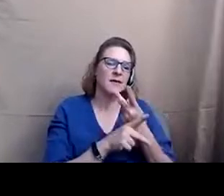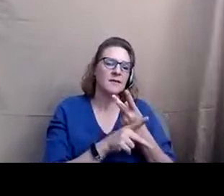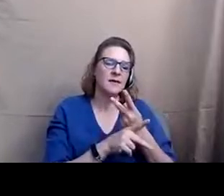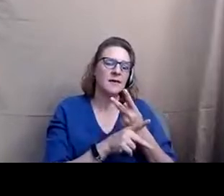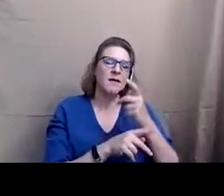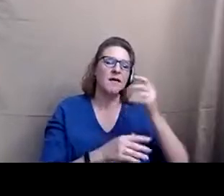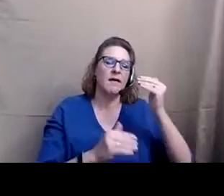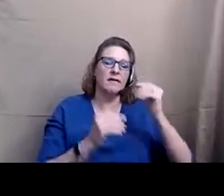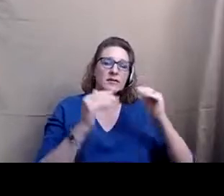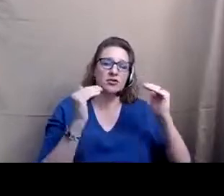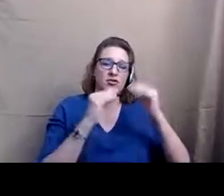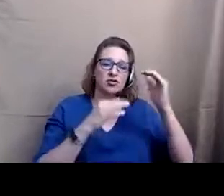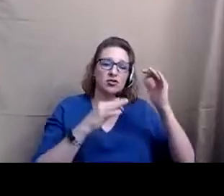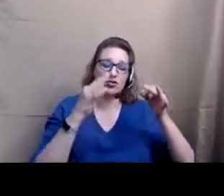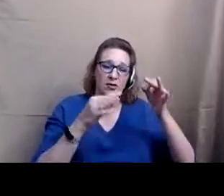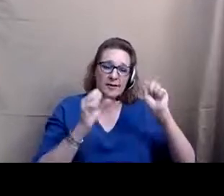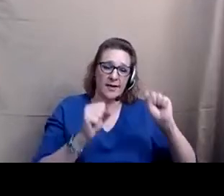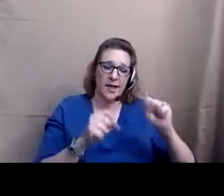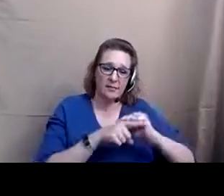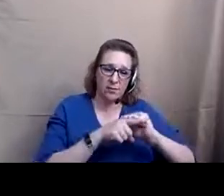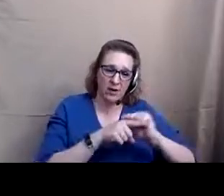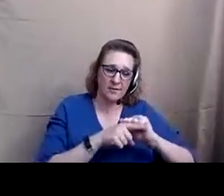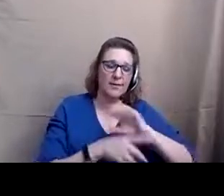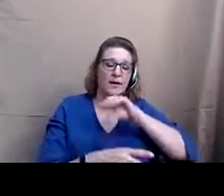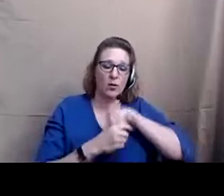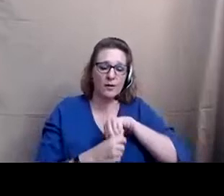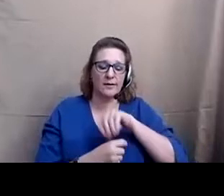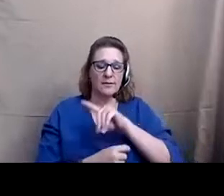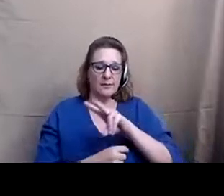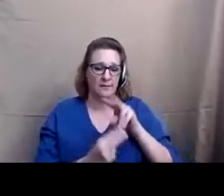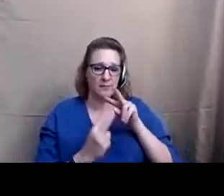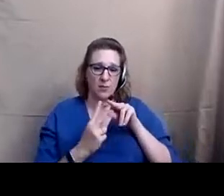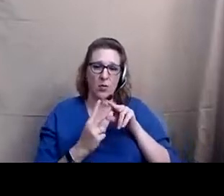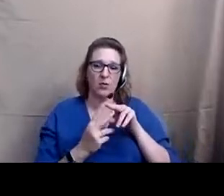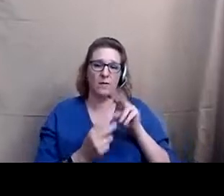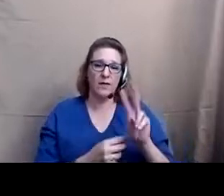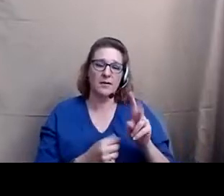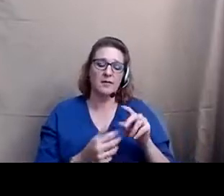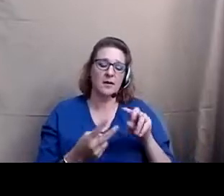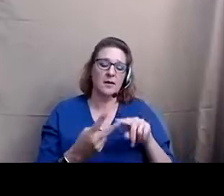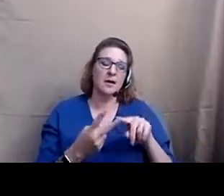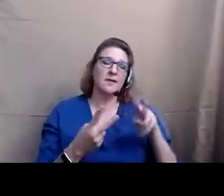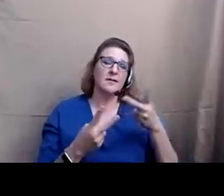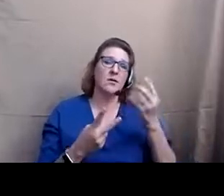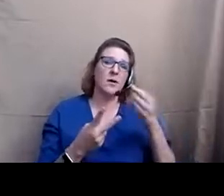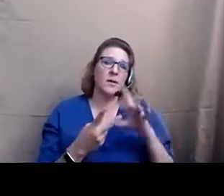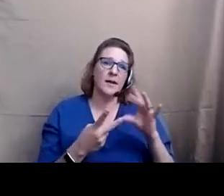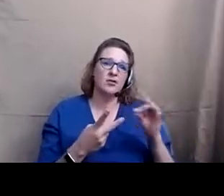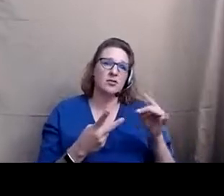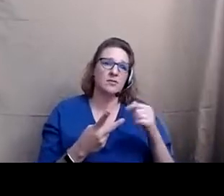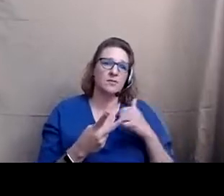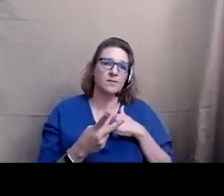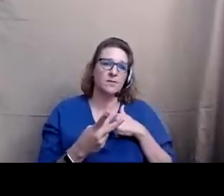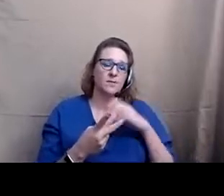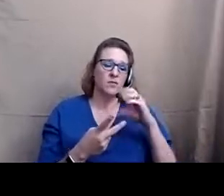and implemented in different contexts, including intimate partner violence. And the second thing I want to mention is that I'm